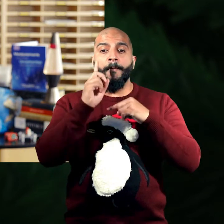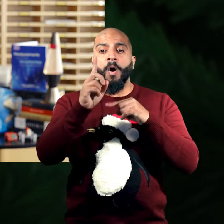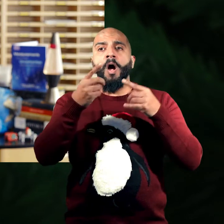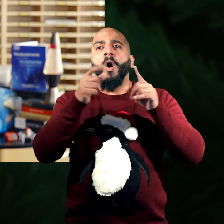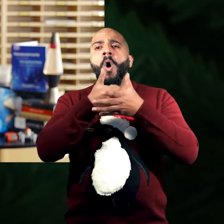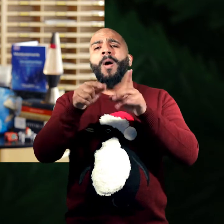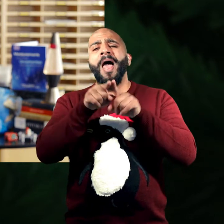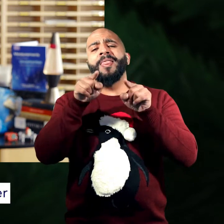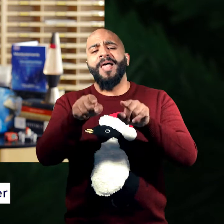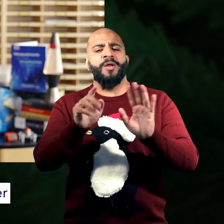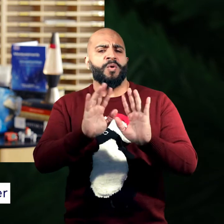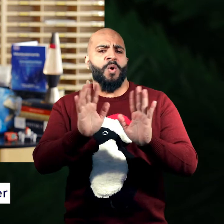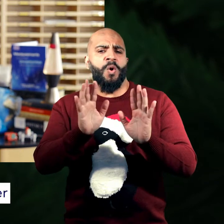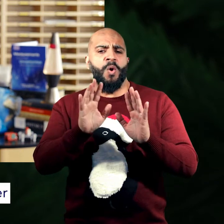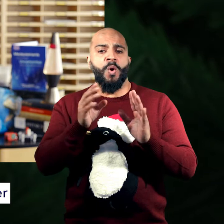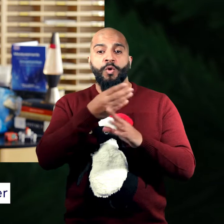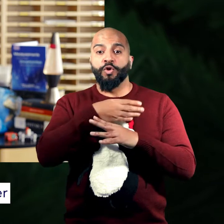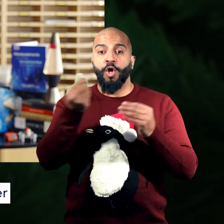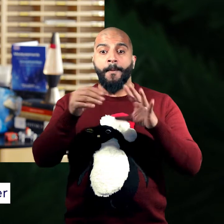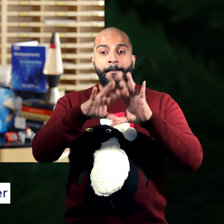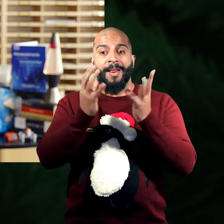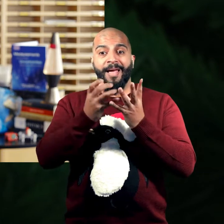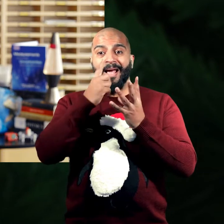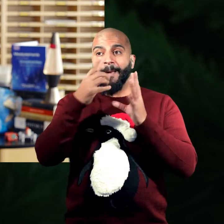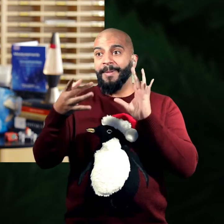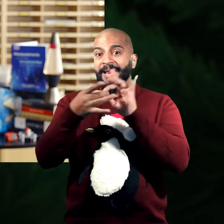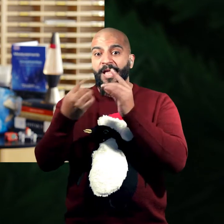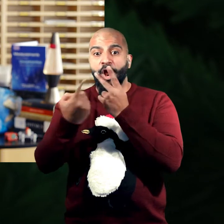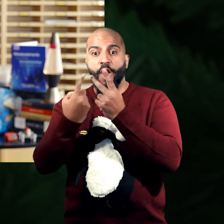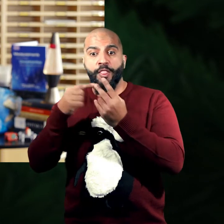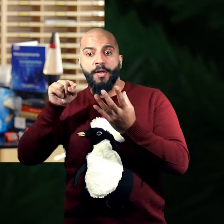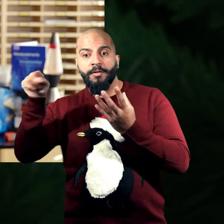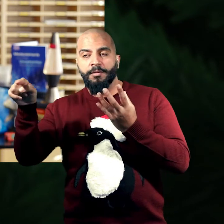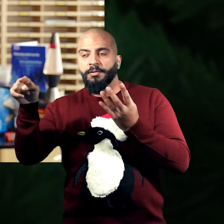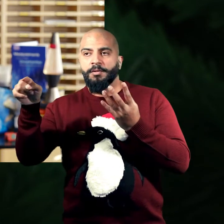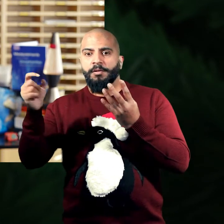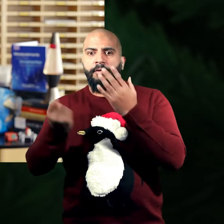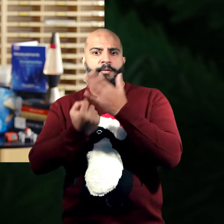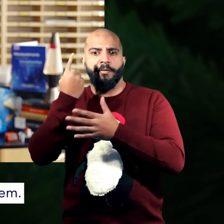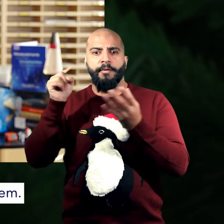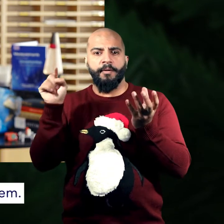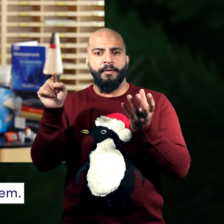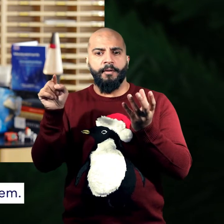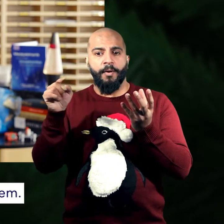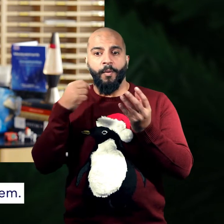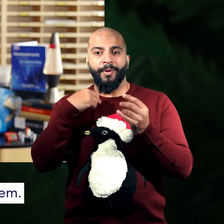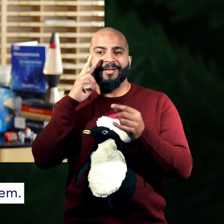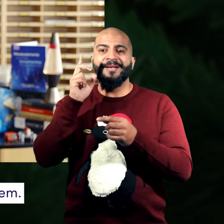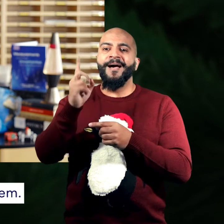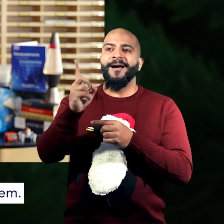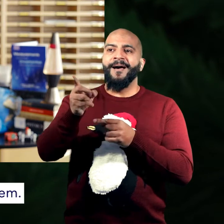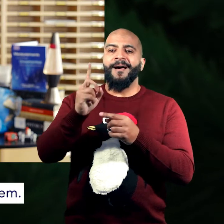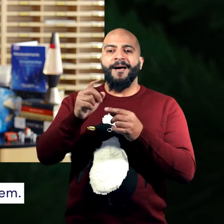hasn't always been like that, because planets can interact with each other and change one another's orbits as well. But what we see now